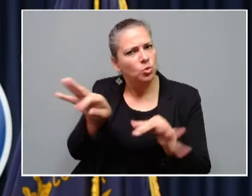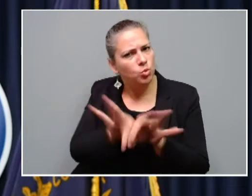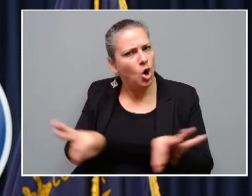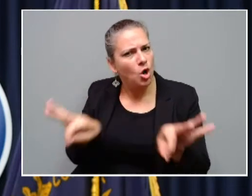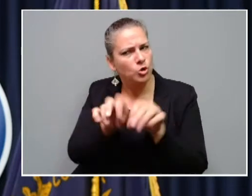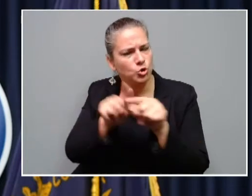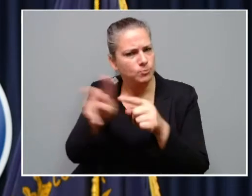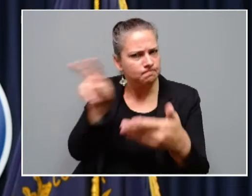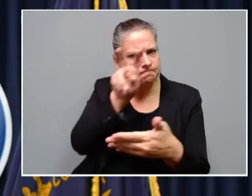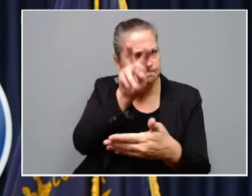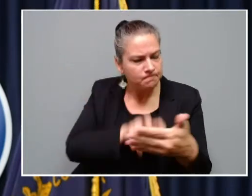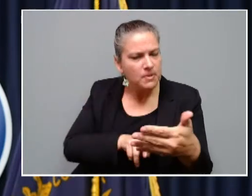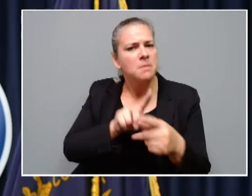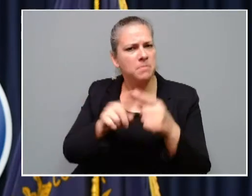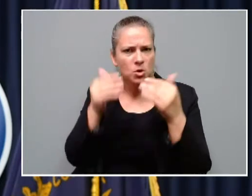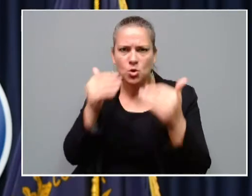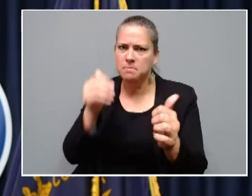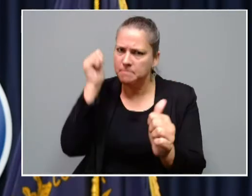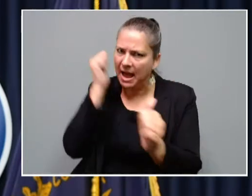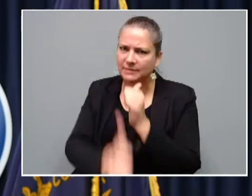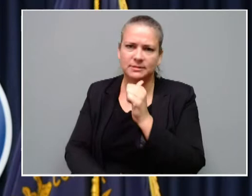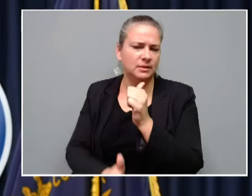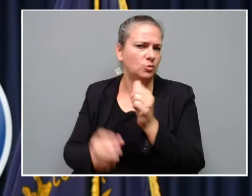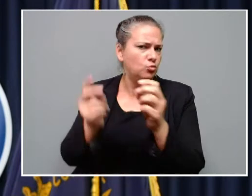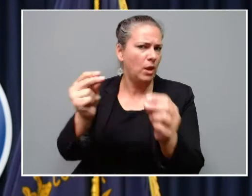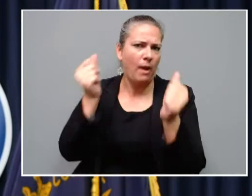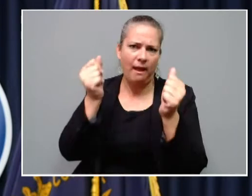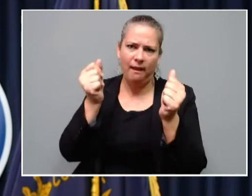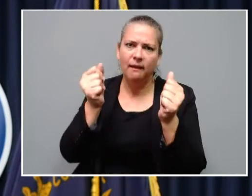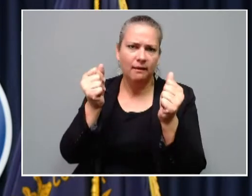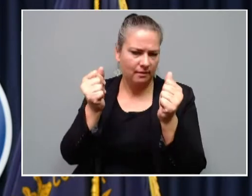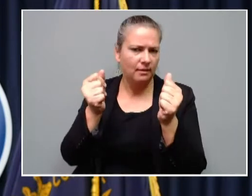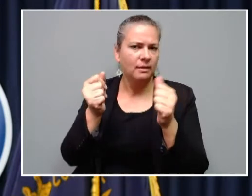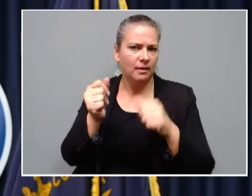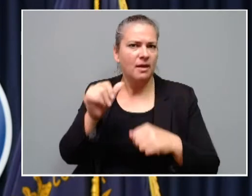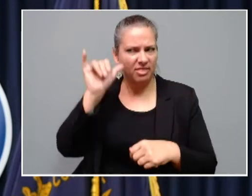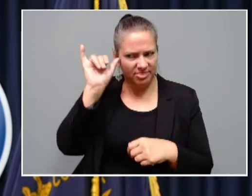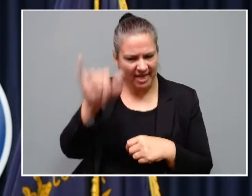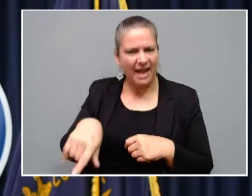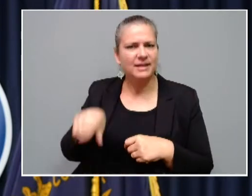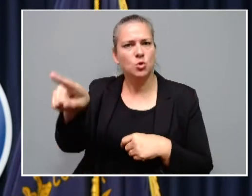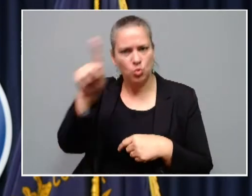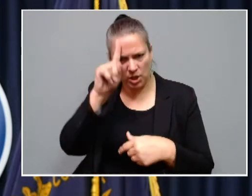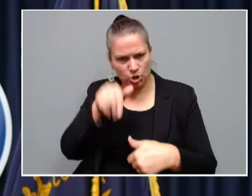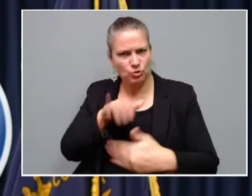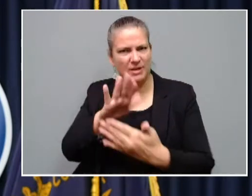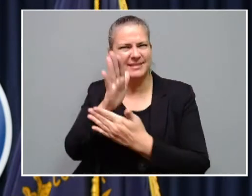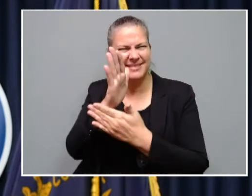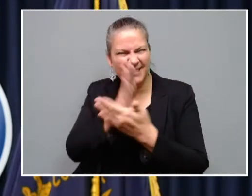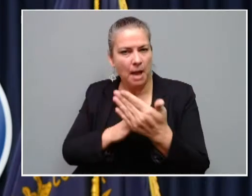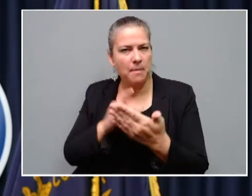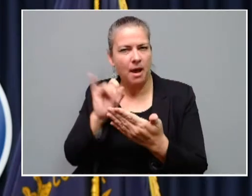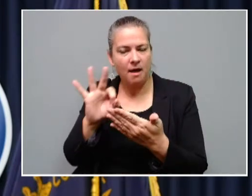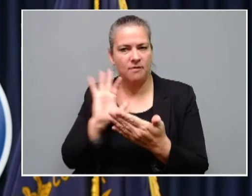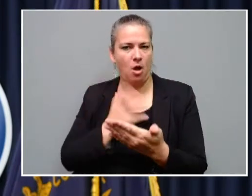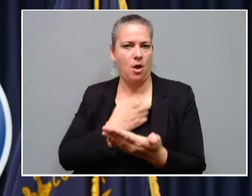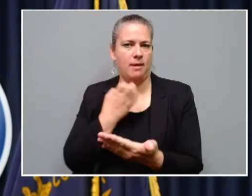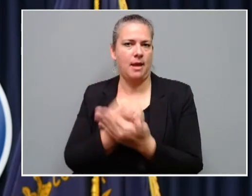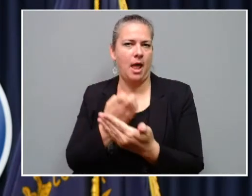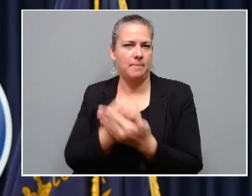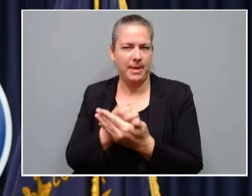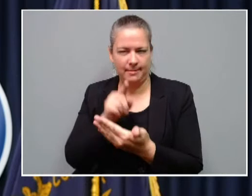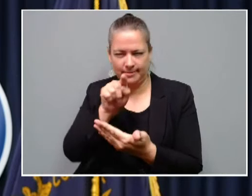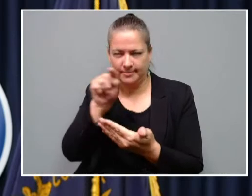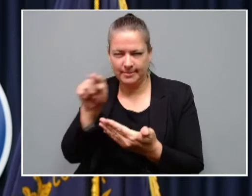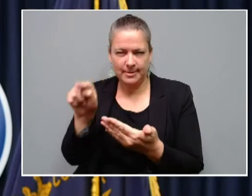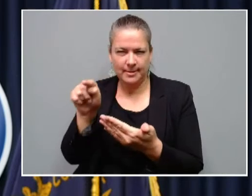infrastructure bill right away, and that will address some of the blips we're seeing in our economy. Though